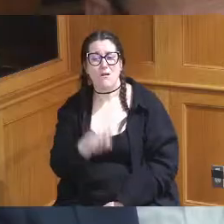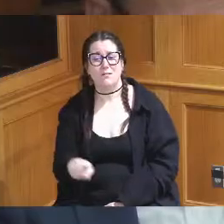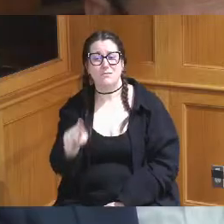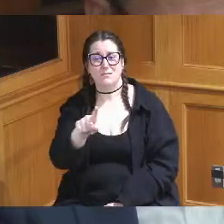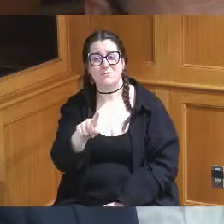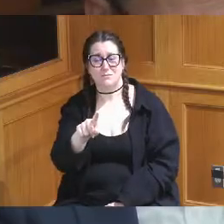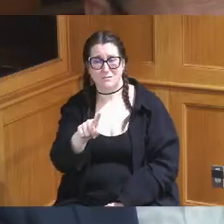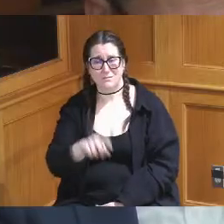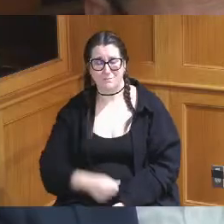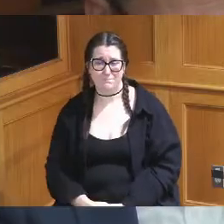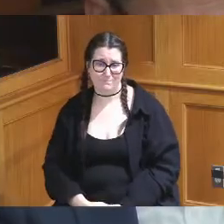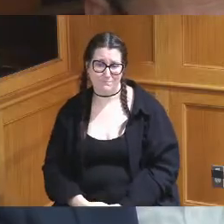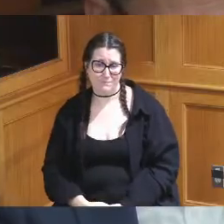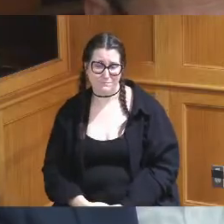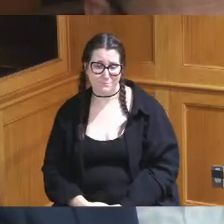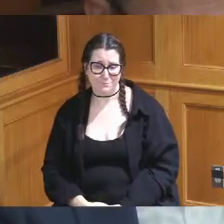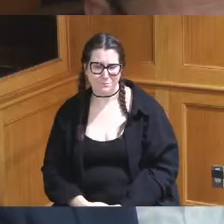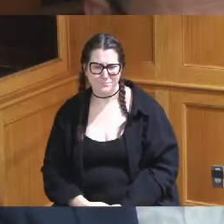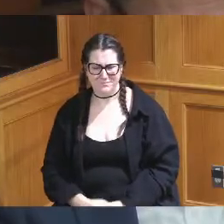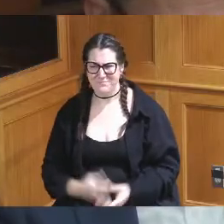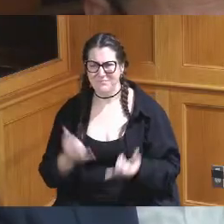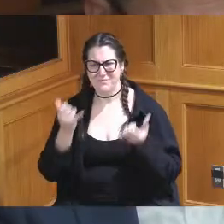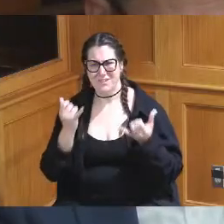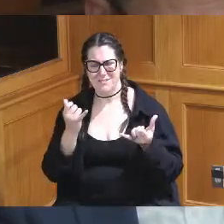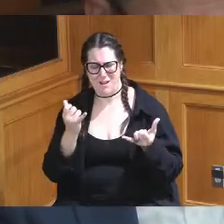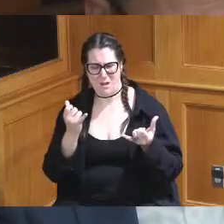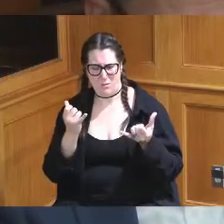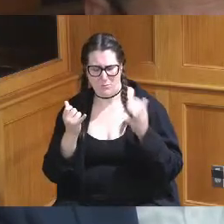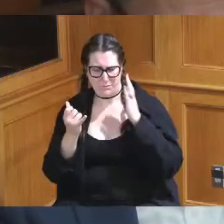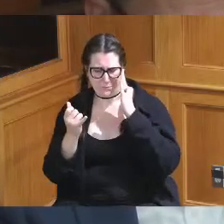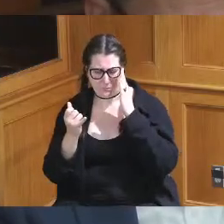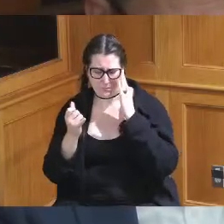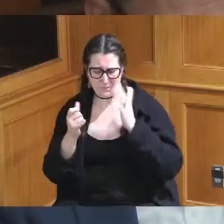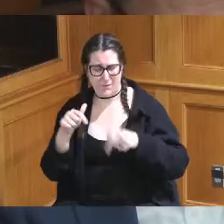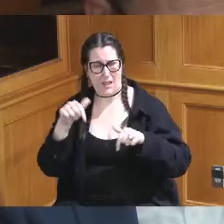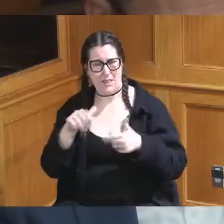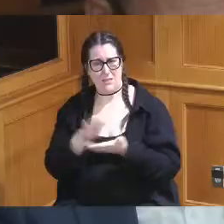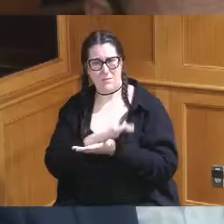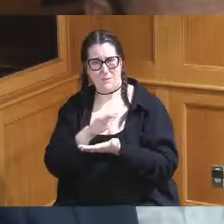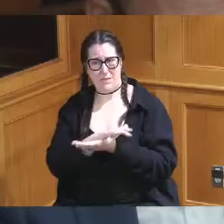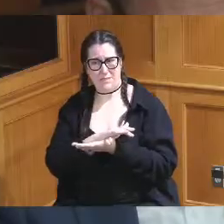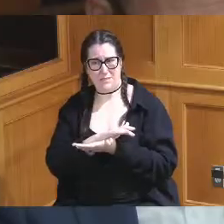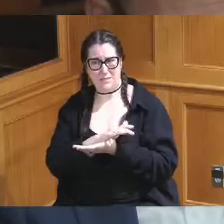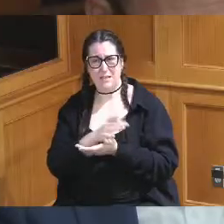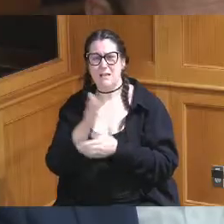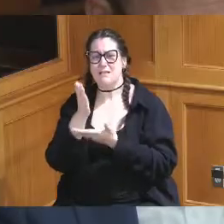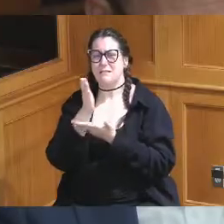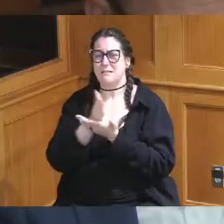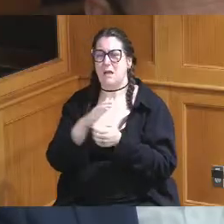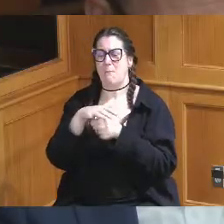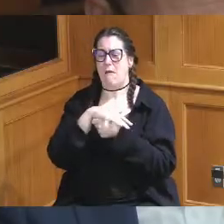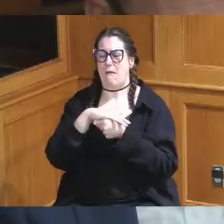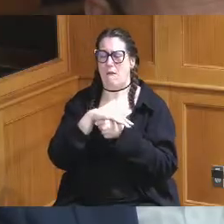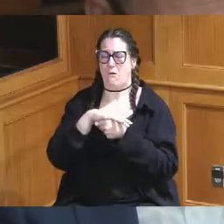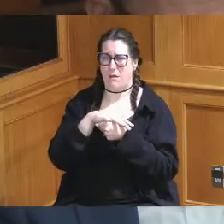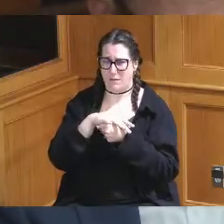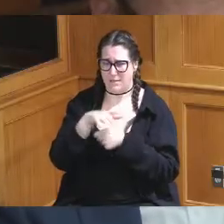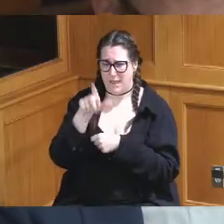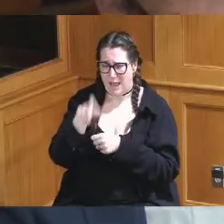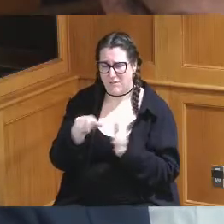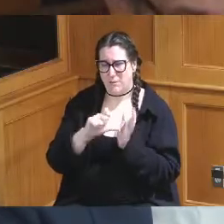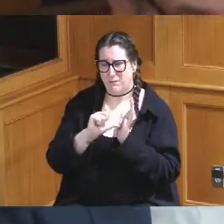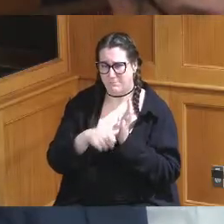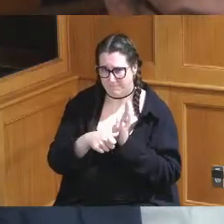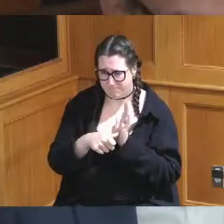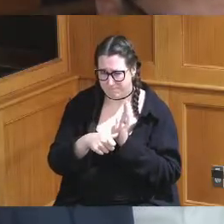the polls. Now, in this piece, there are some areas that have to be highlighted.